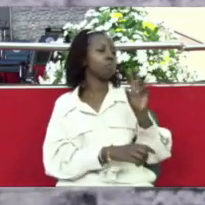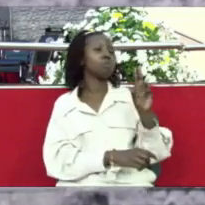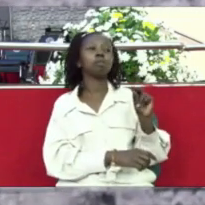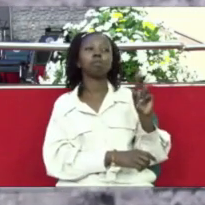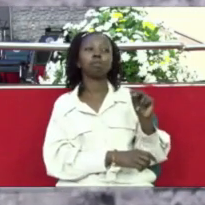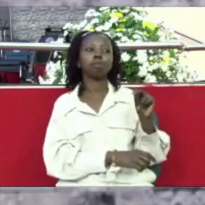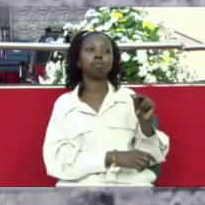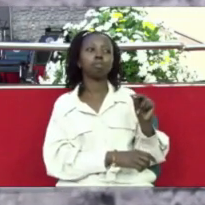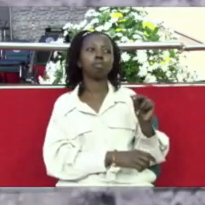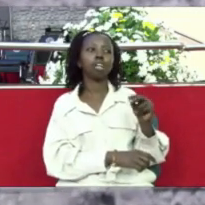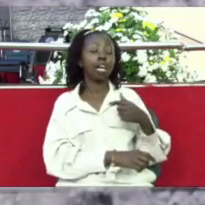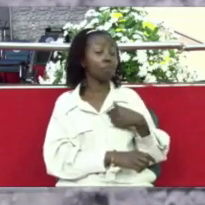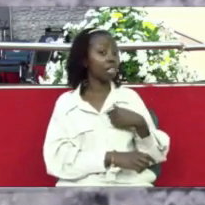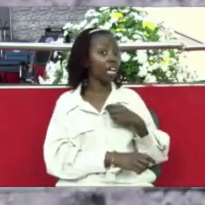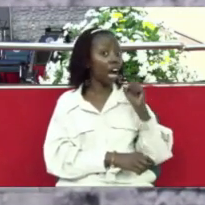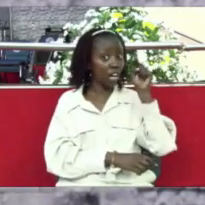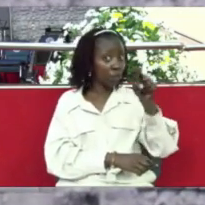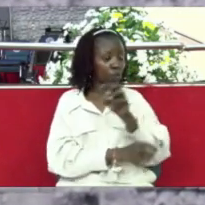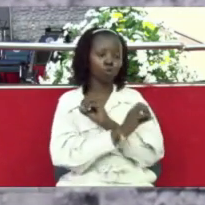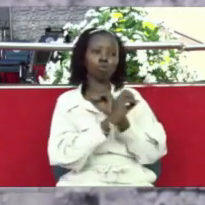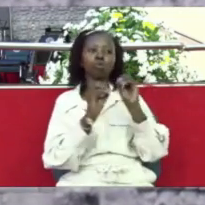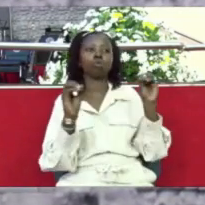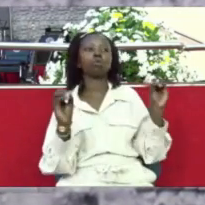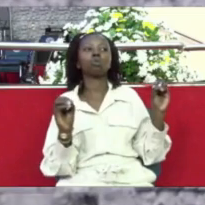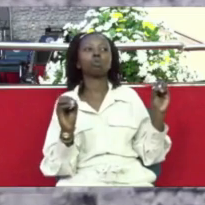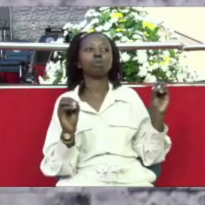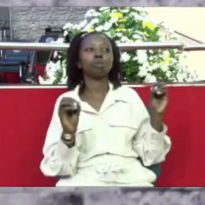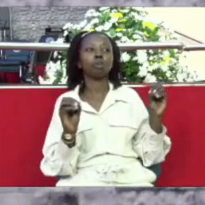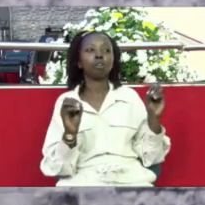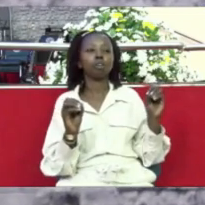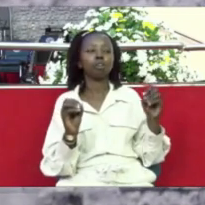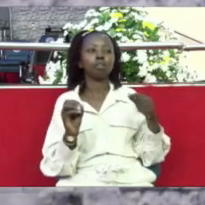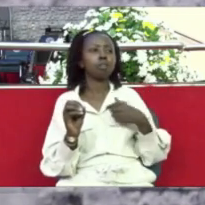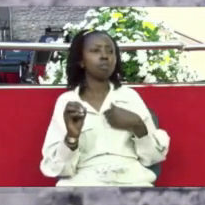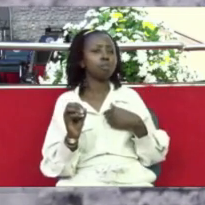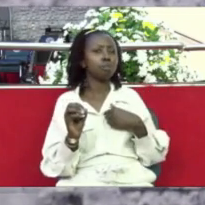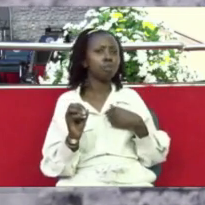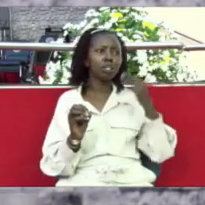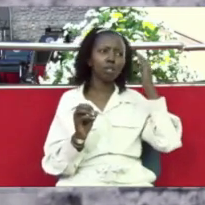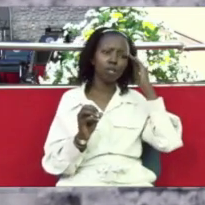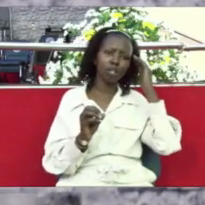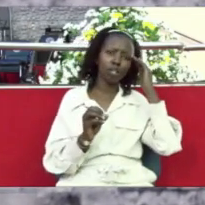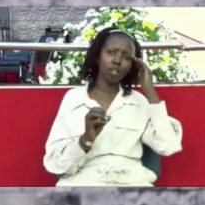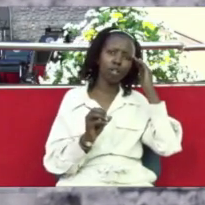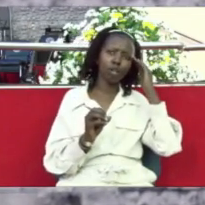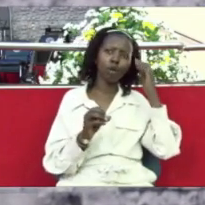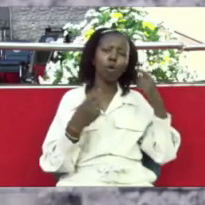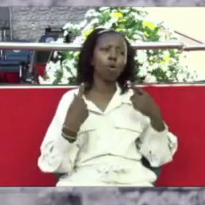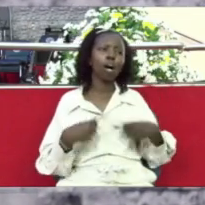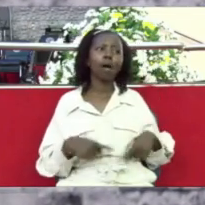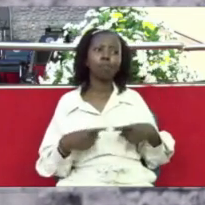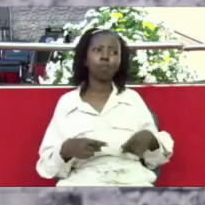I'm not accusing anyone. I don't speak enough Swahili to know how to disagree with too many of